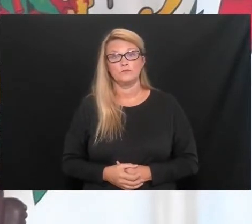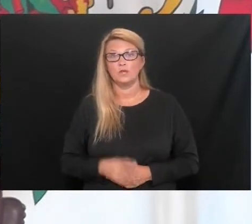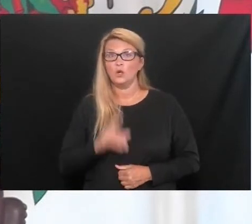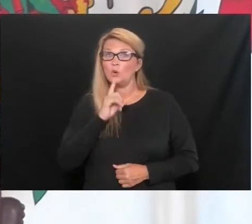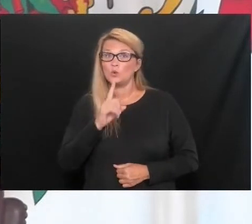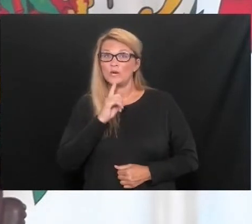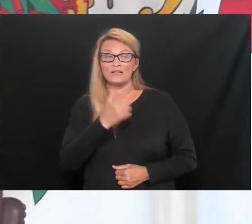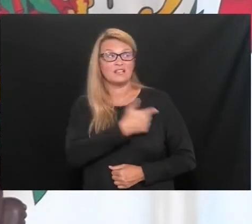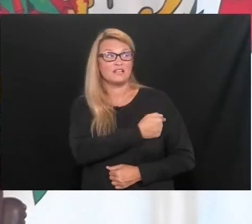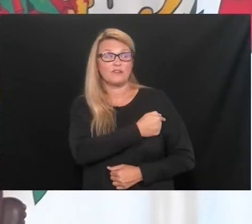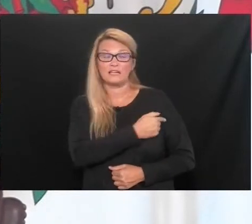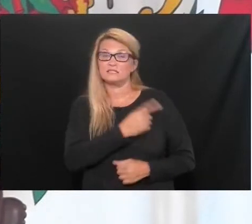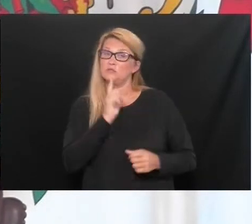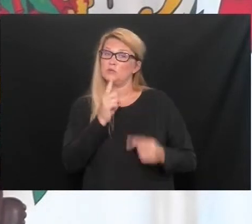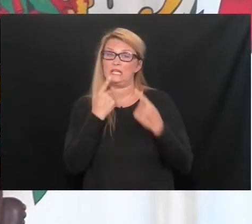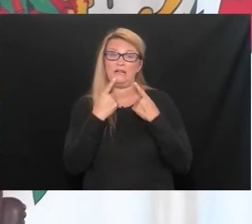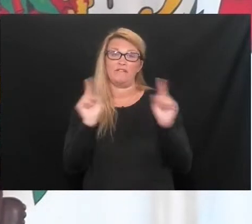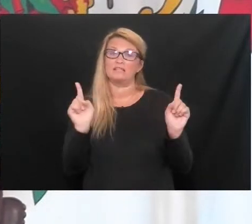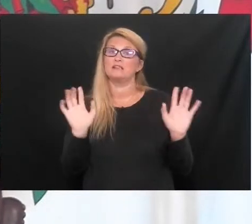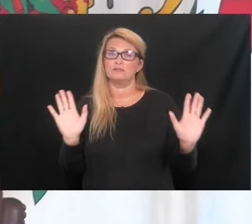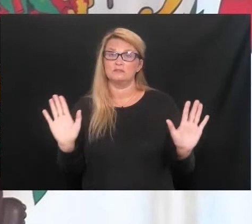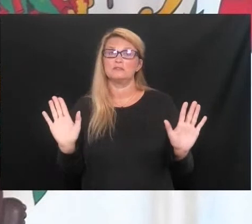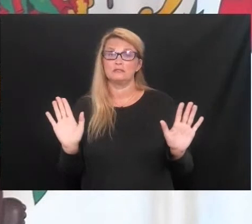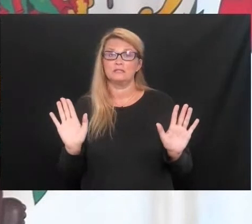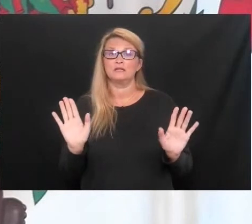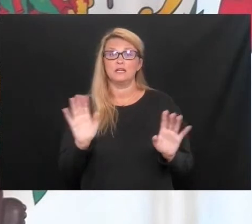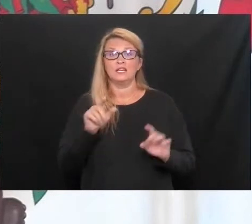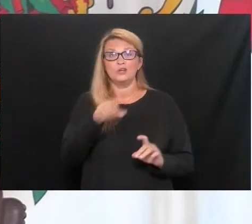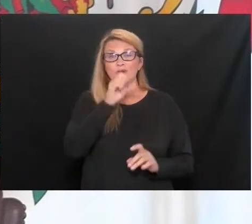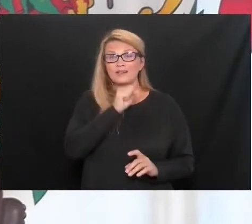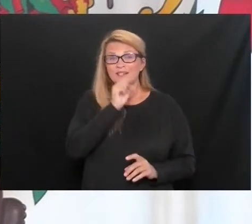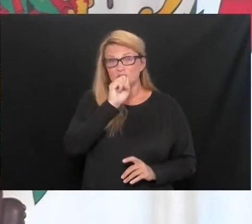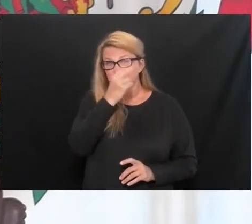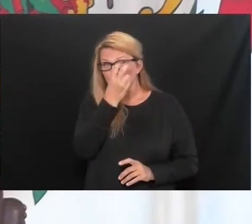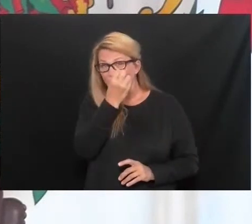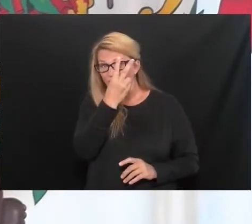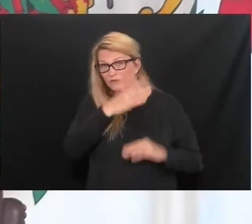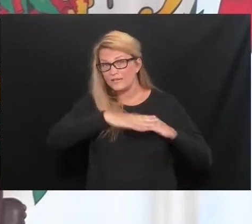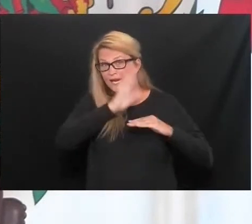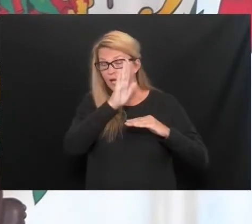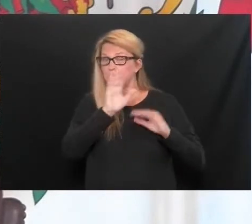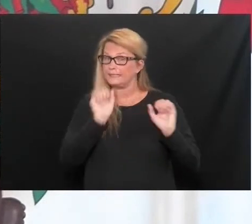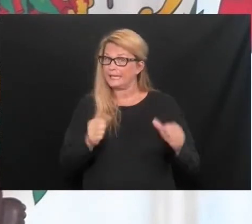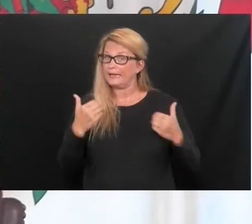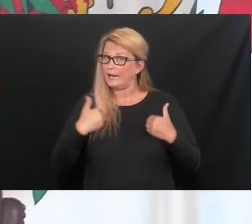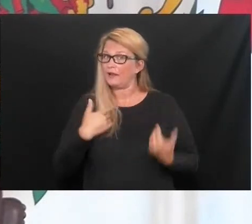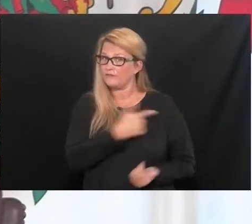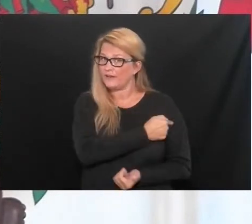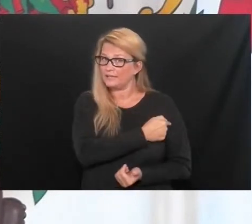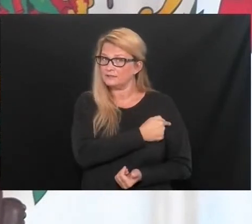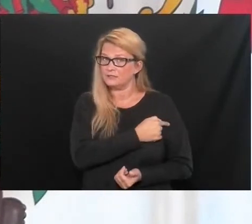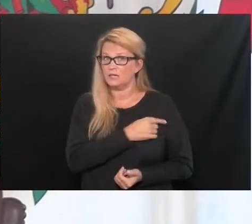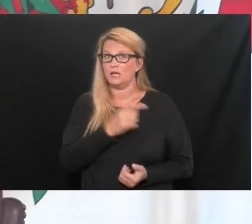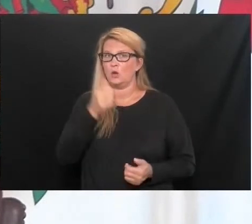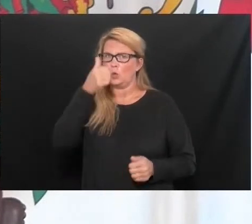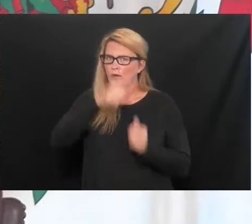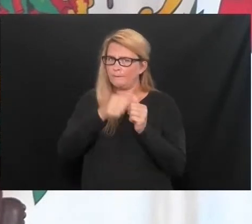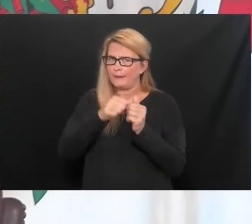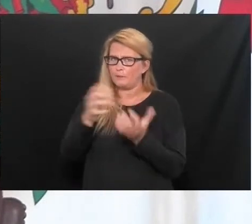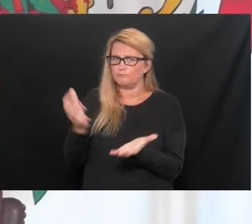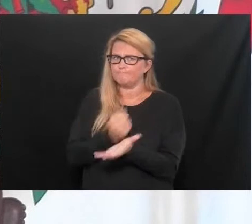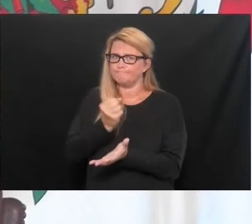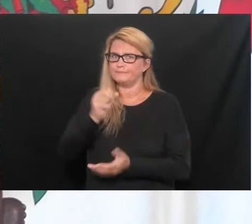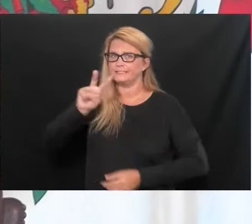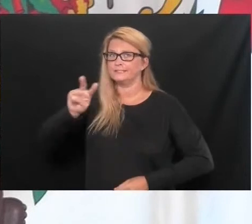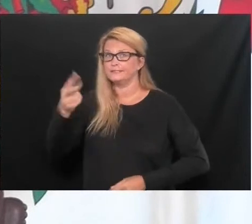the vaccines are. The eligibility is 12 and older. Your second shot is absolutely so important.